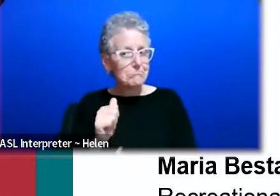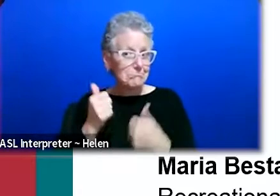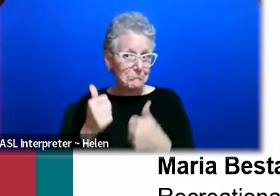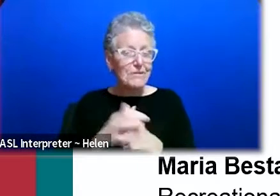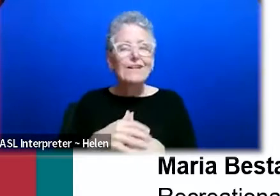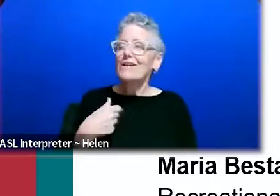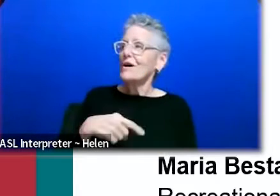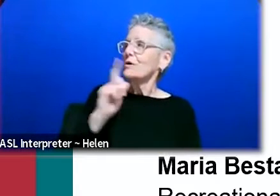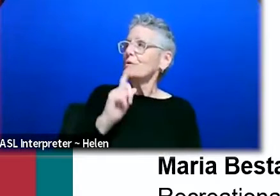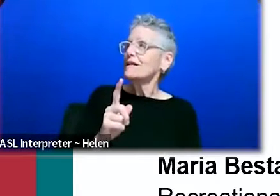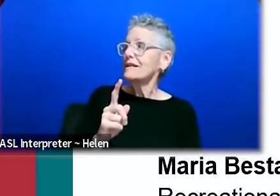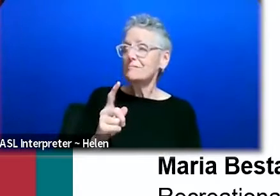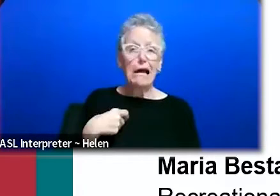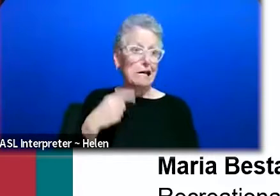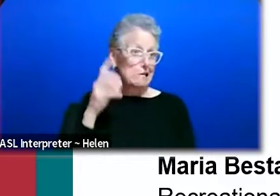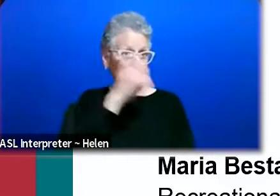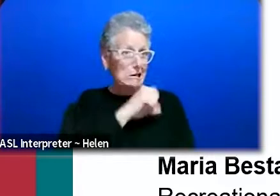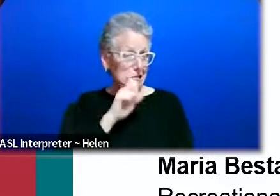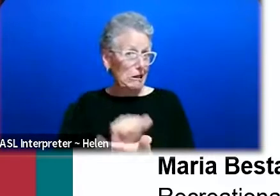It's really about it on me, I guess.